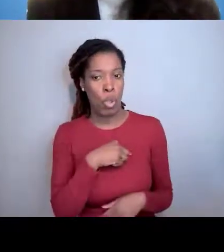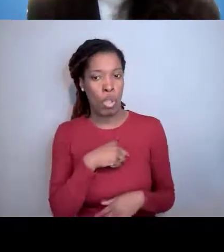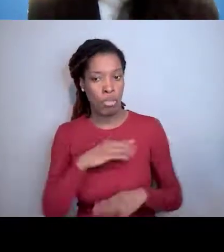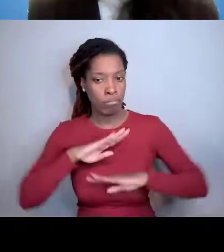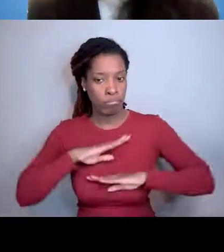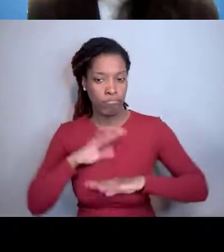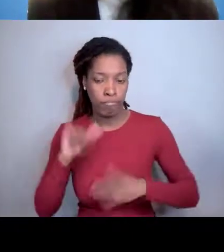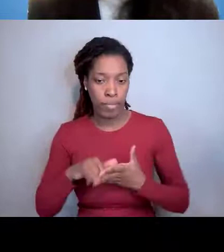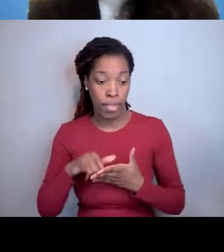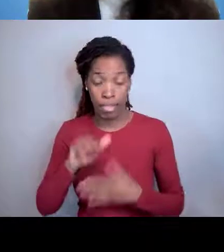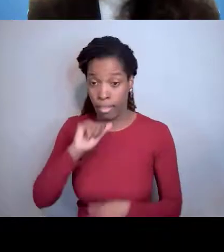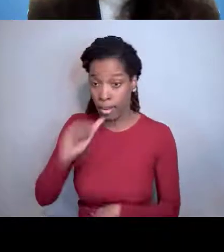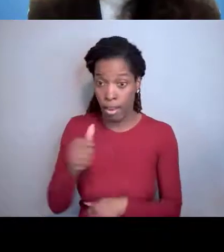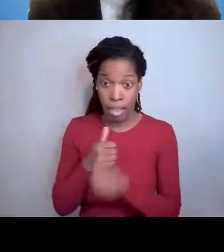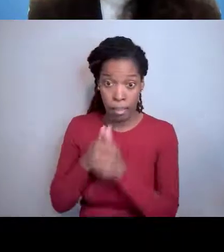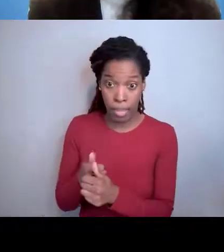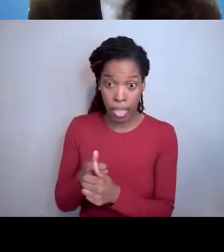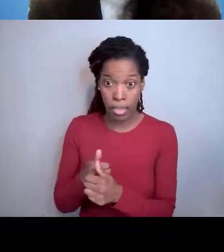has been